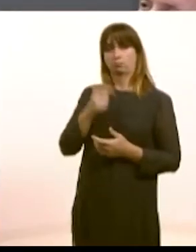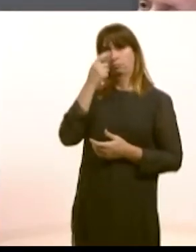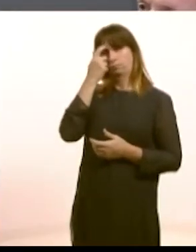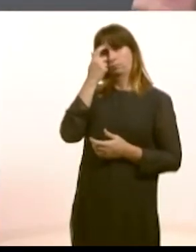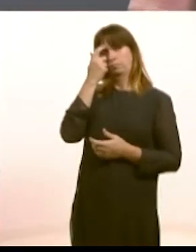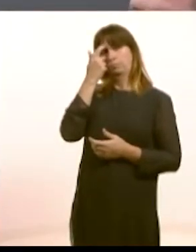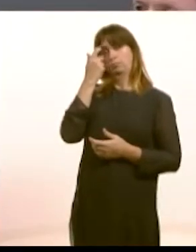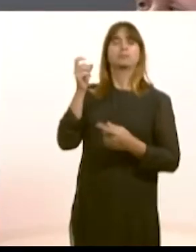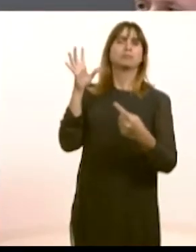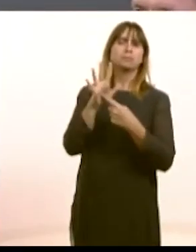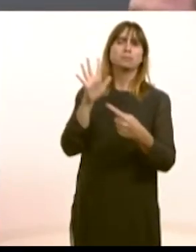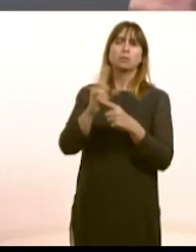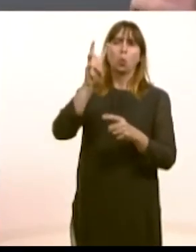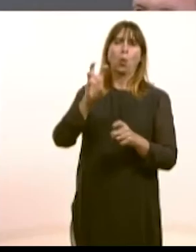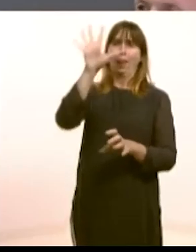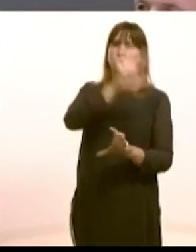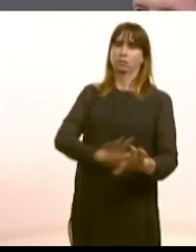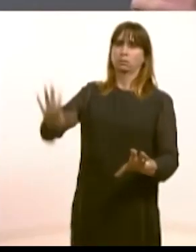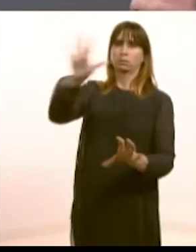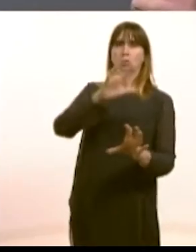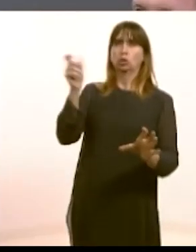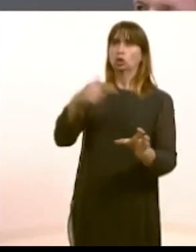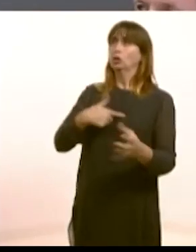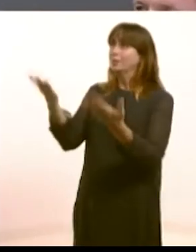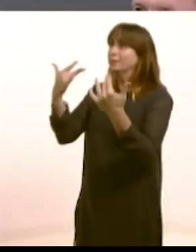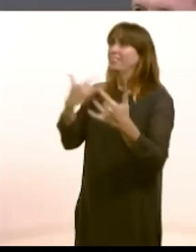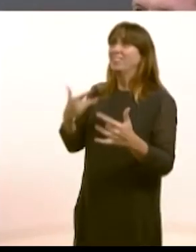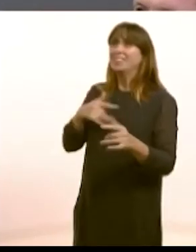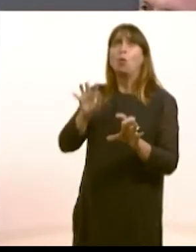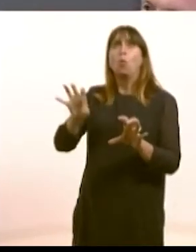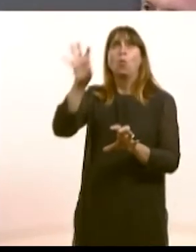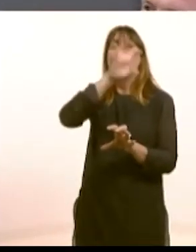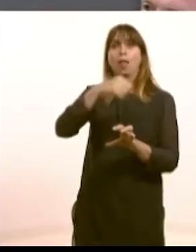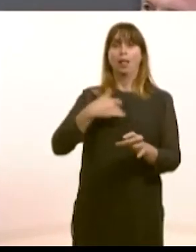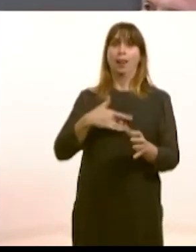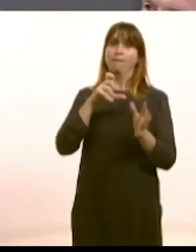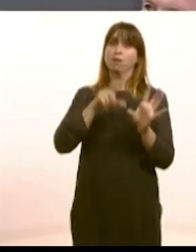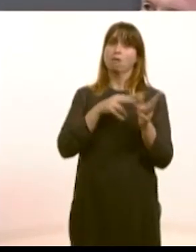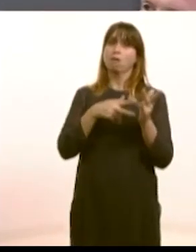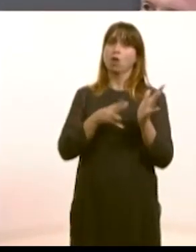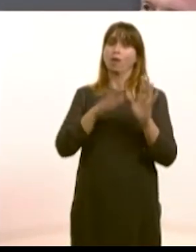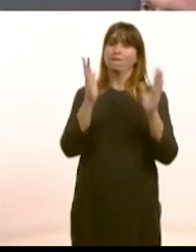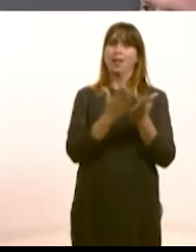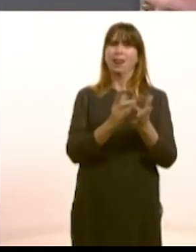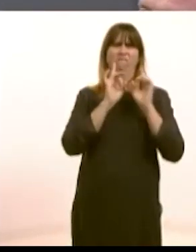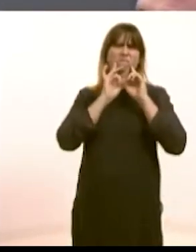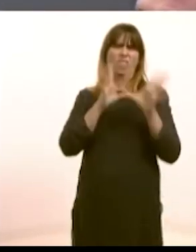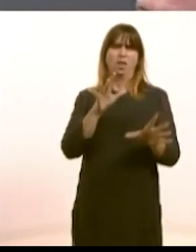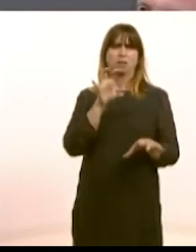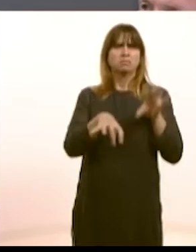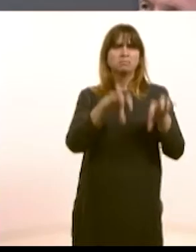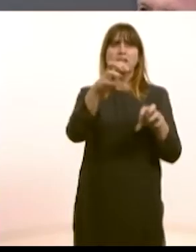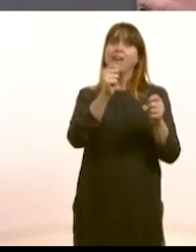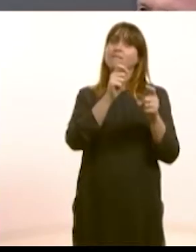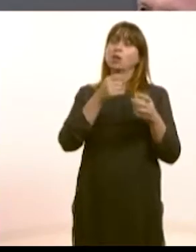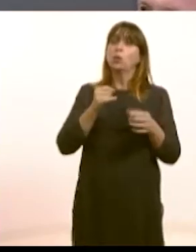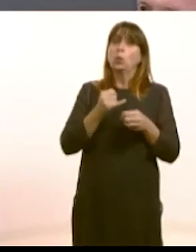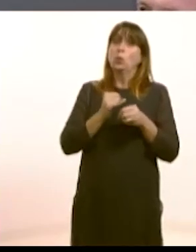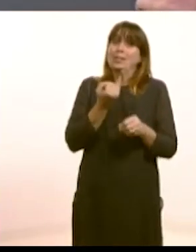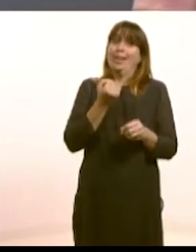in all parts of our country to visitors. My own constituency, Cannon Valley, possesses world-famous attractions like the Pedair and